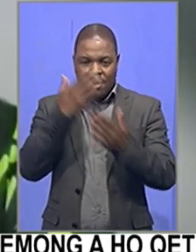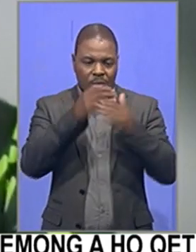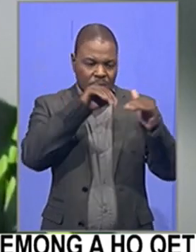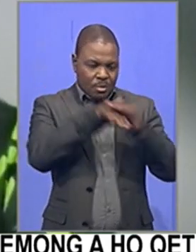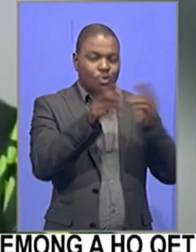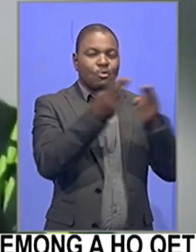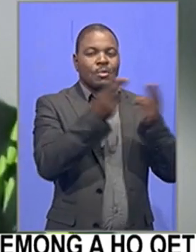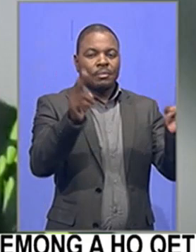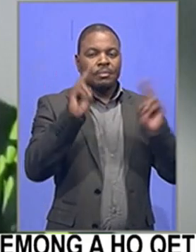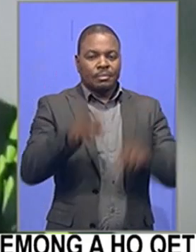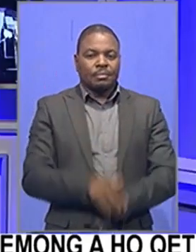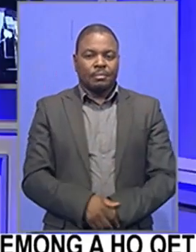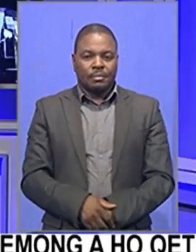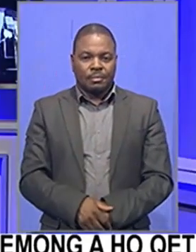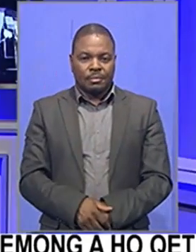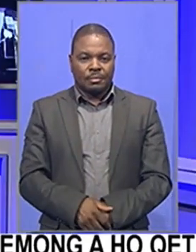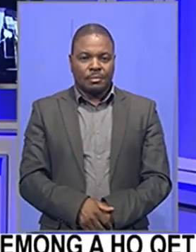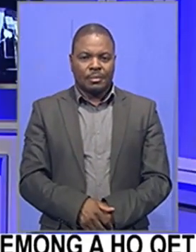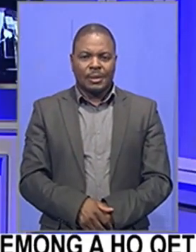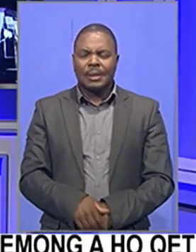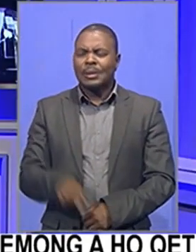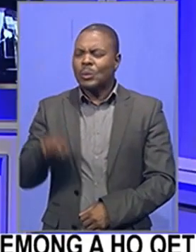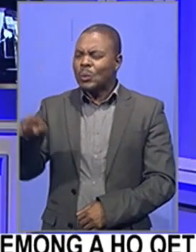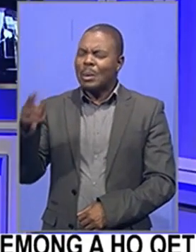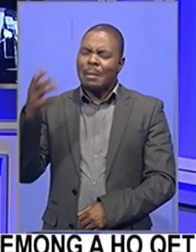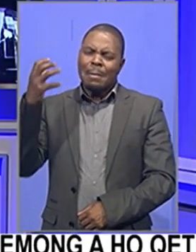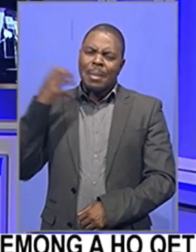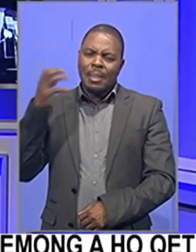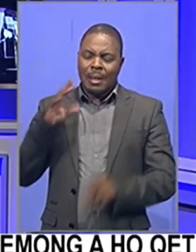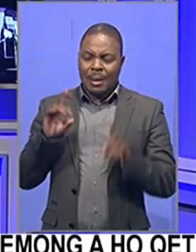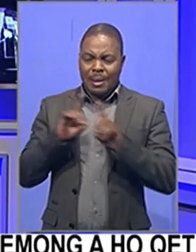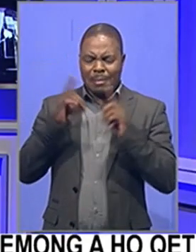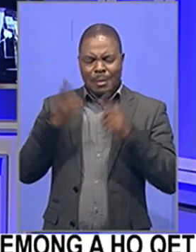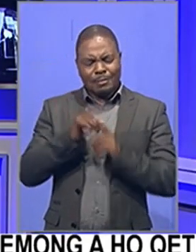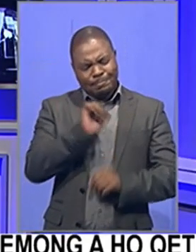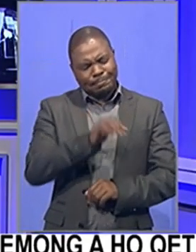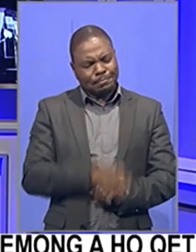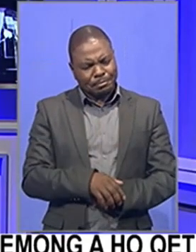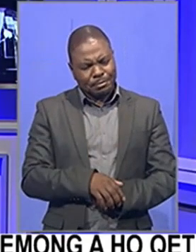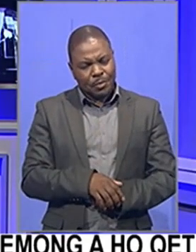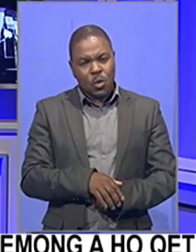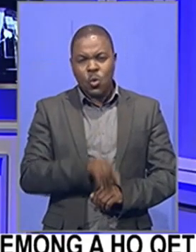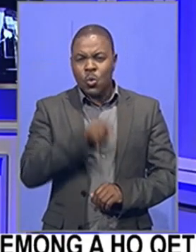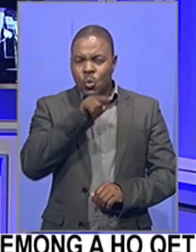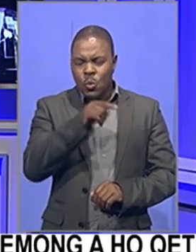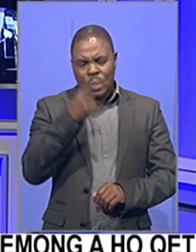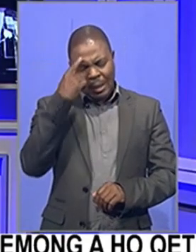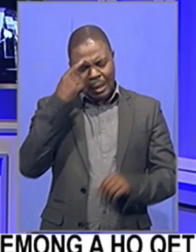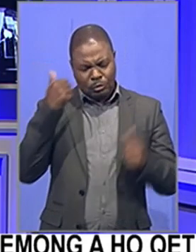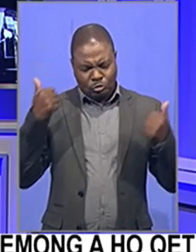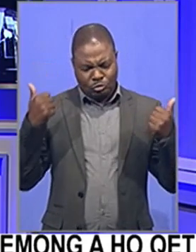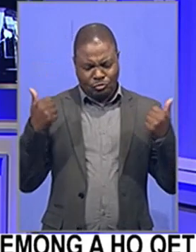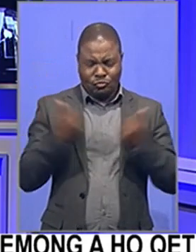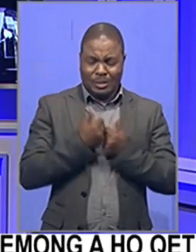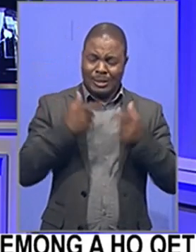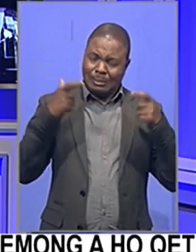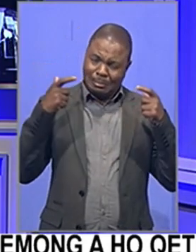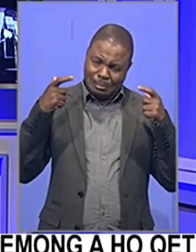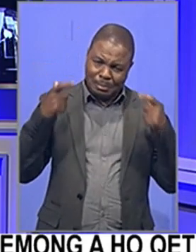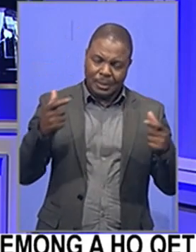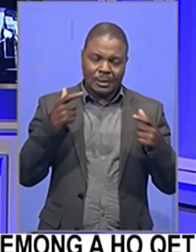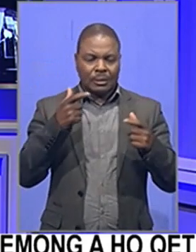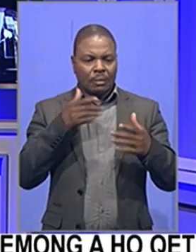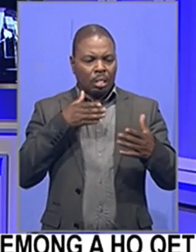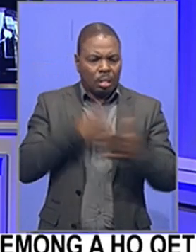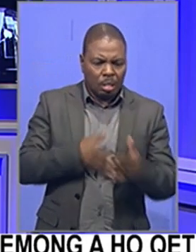university letona lefa palahao halish ever ki ee ee bangi pepezo ee hulu hadi ee bangi ctisalfa